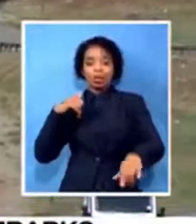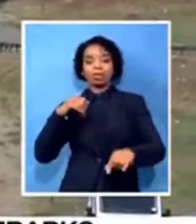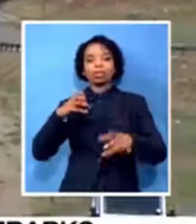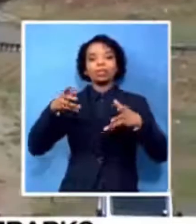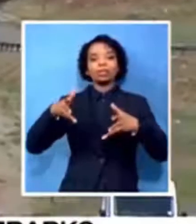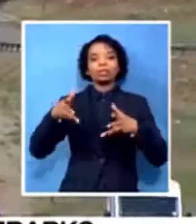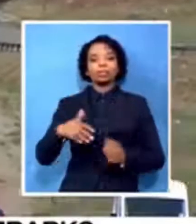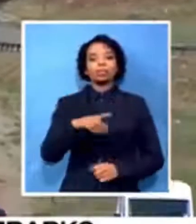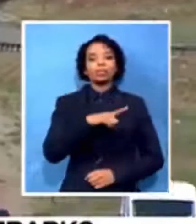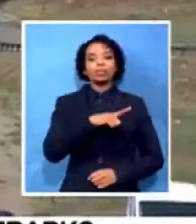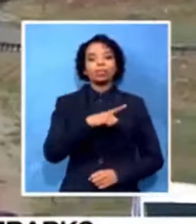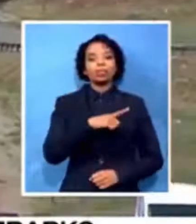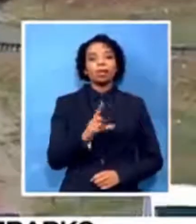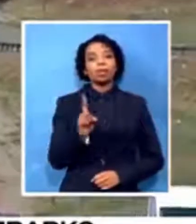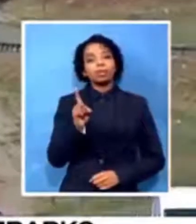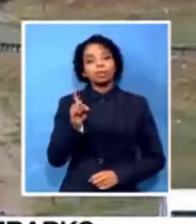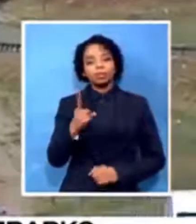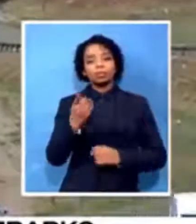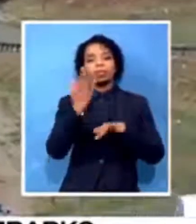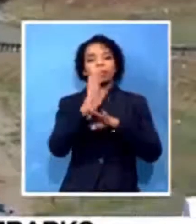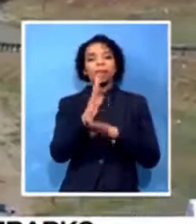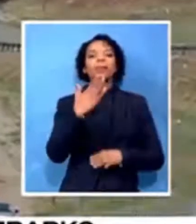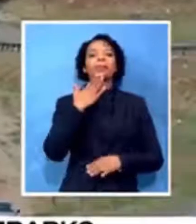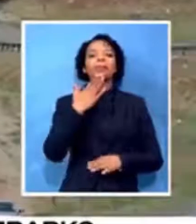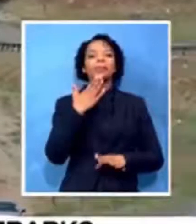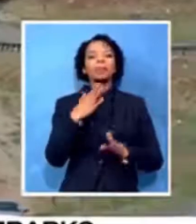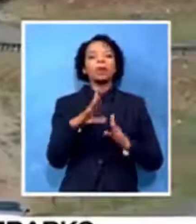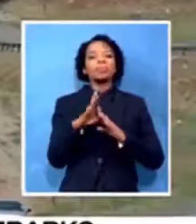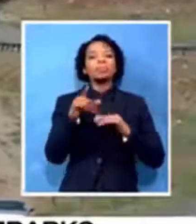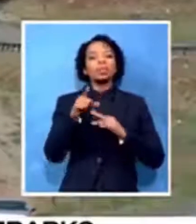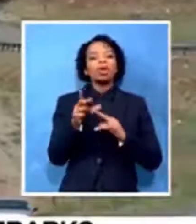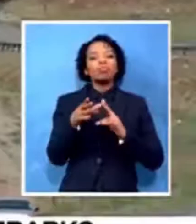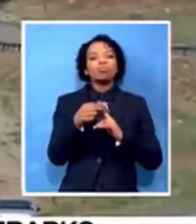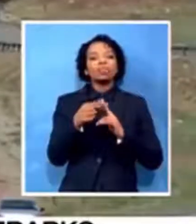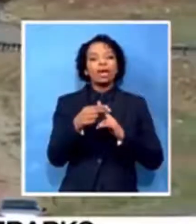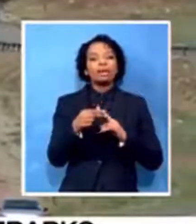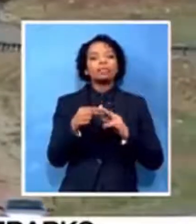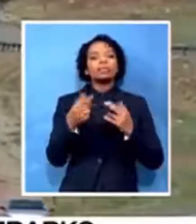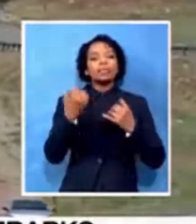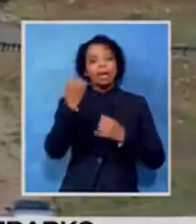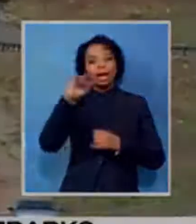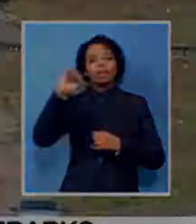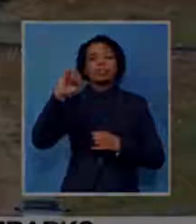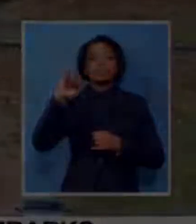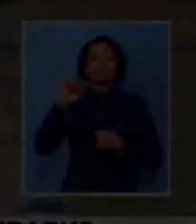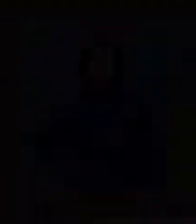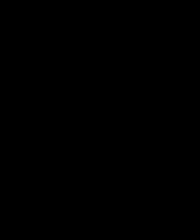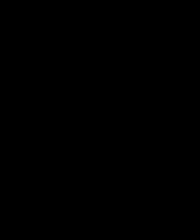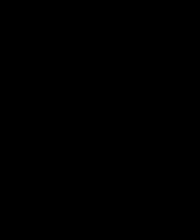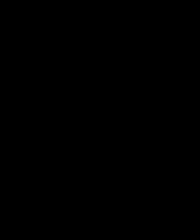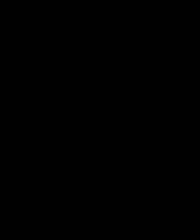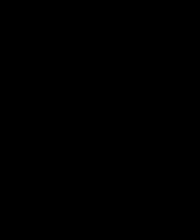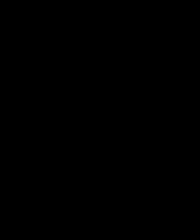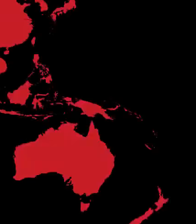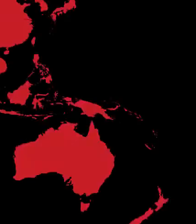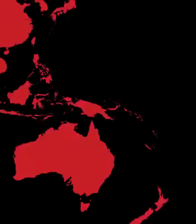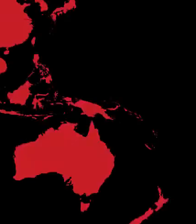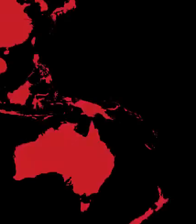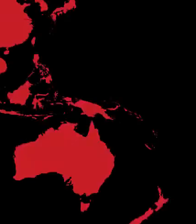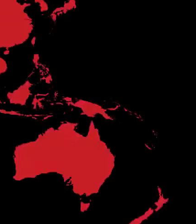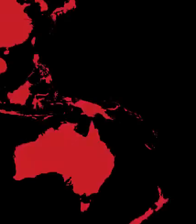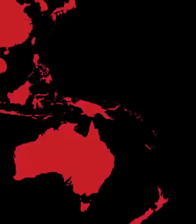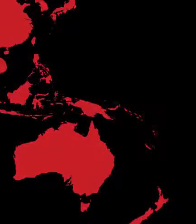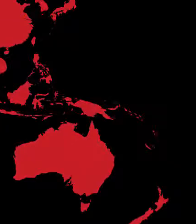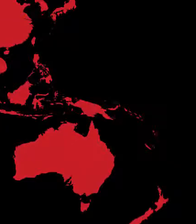United, the organization that says United Against Farm Murders, going all the way to the Union building.